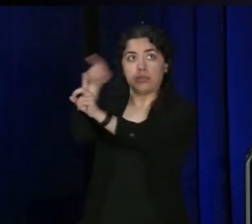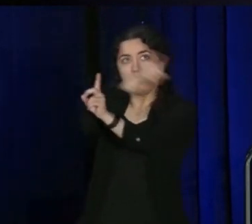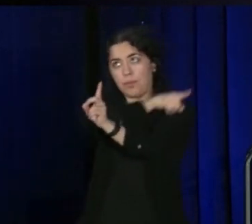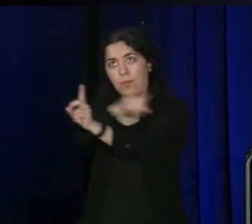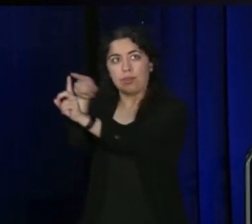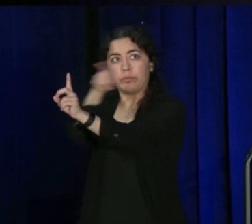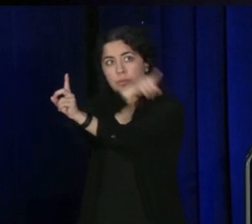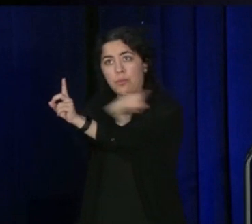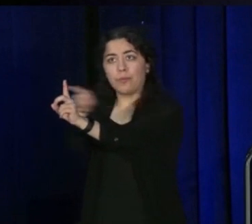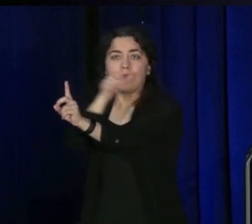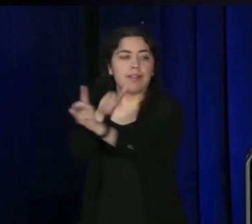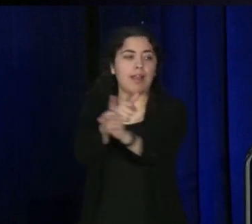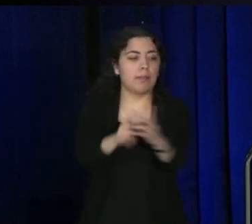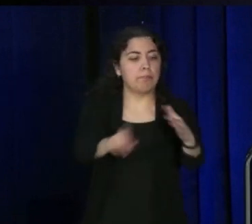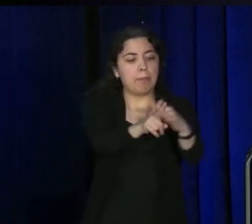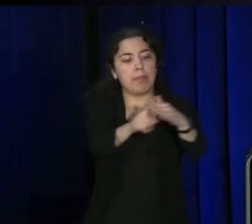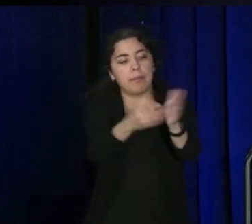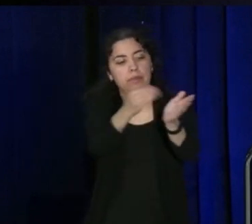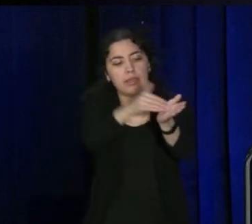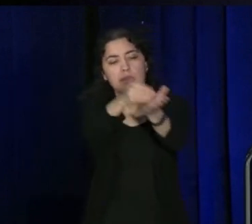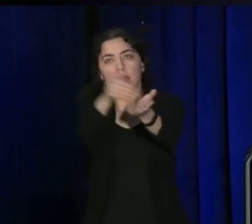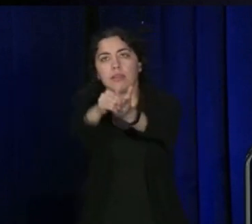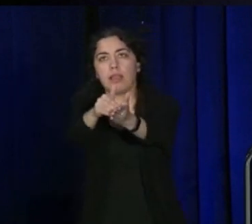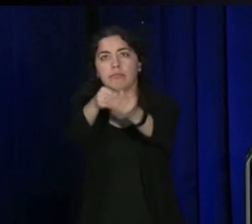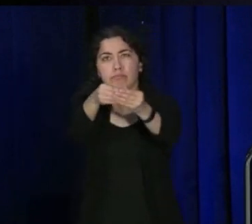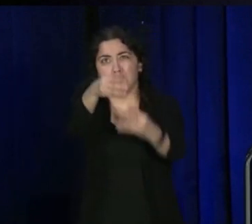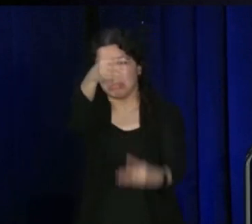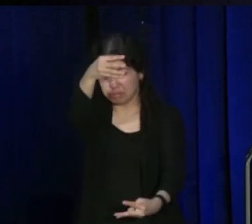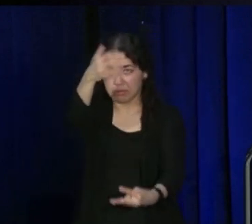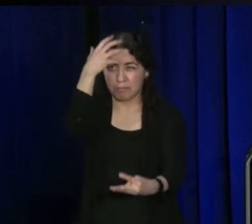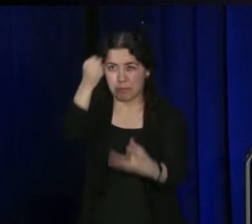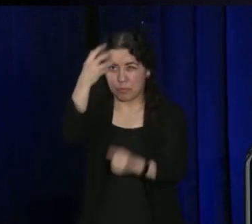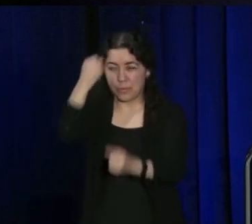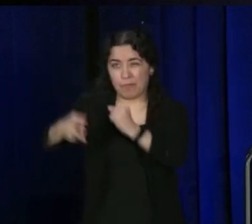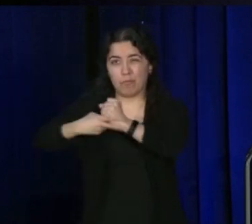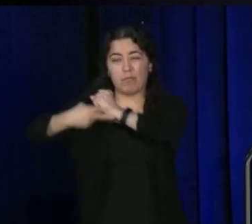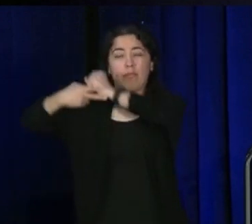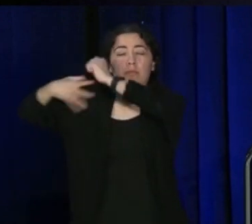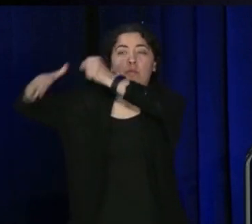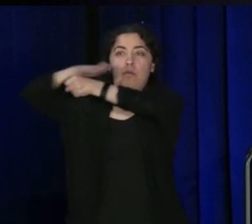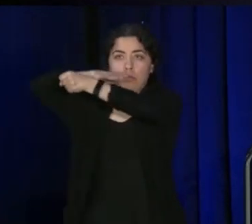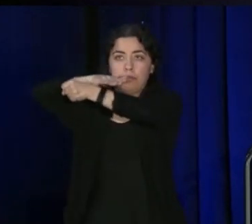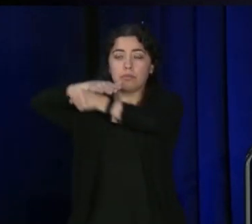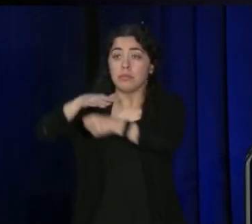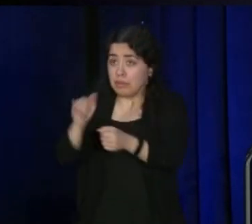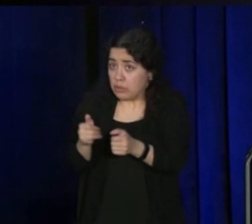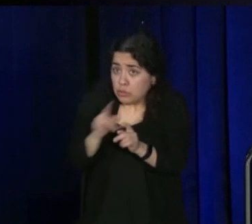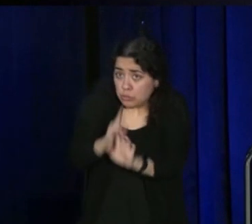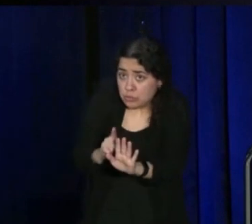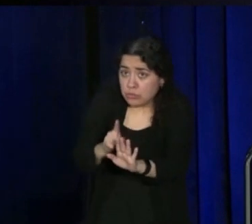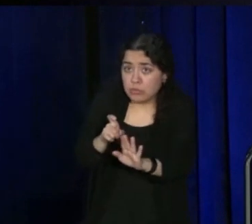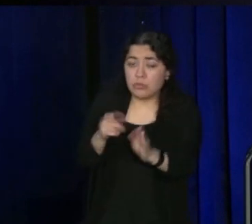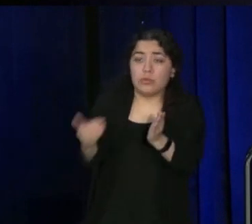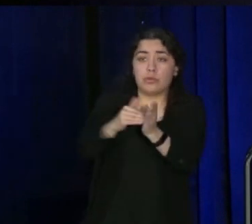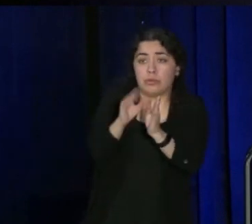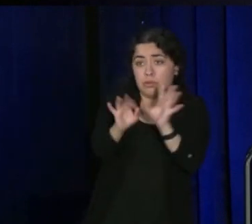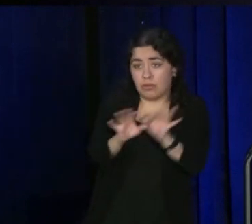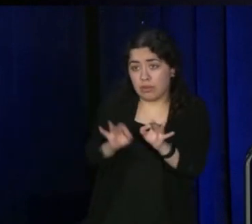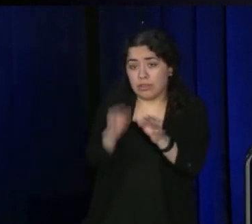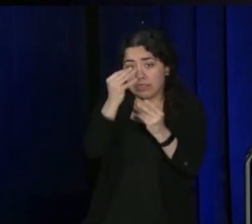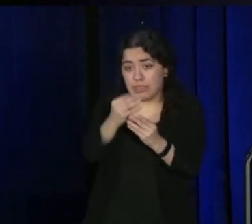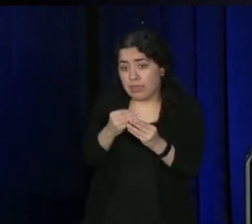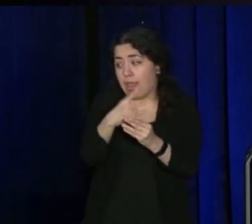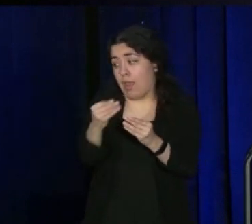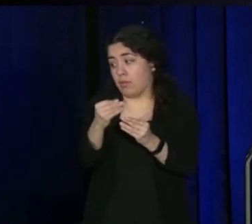application. But now that you've normalized it, we had to use, and this is all true, we had to use reselectors to get the data out of the normalizer. When I want to use it, we had to pull it back